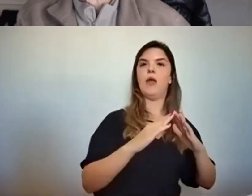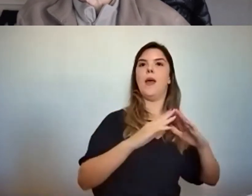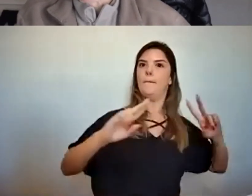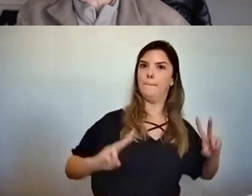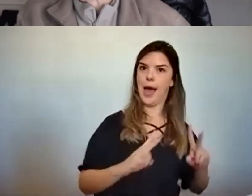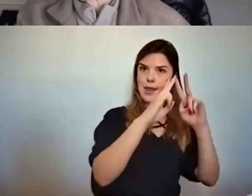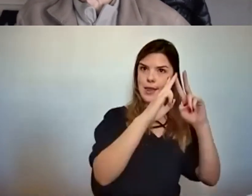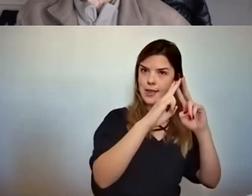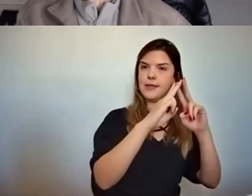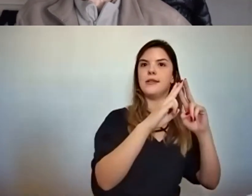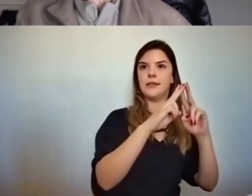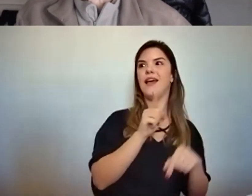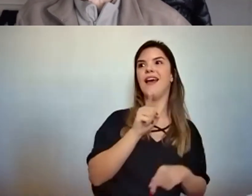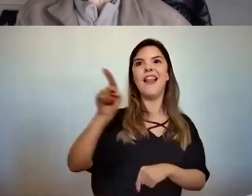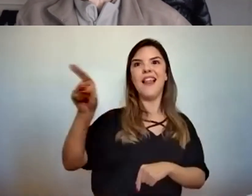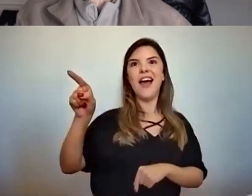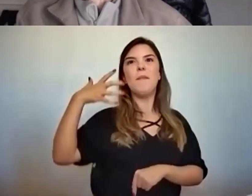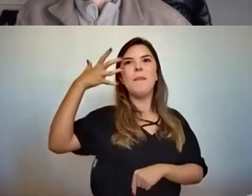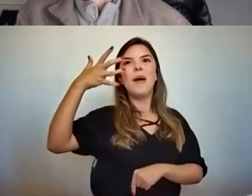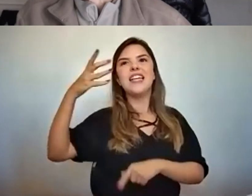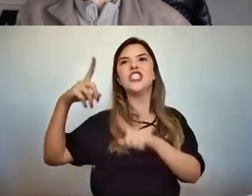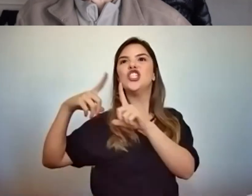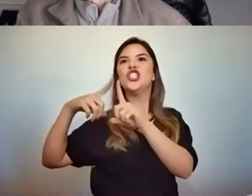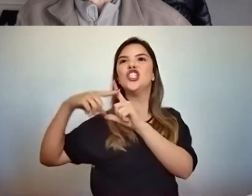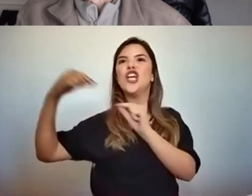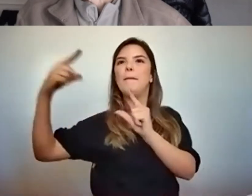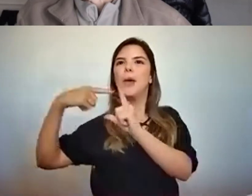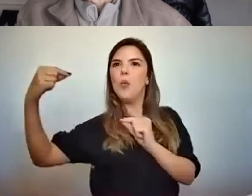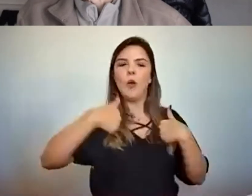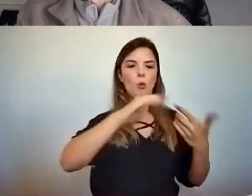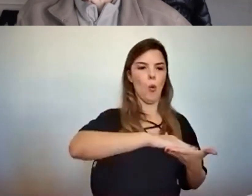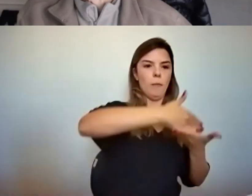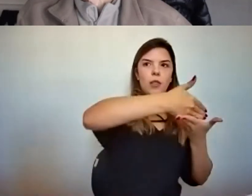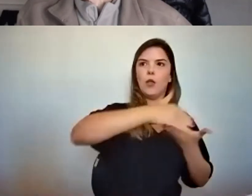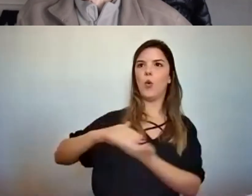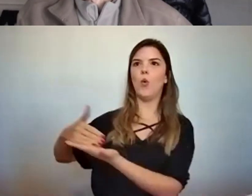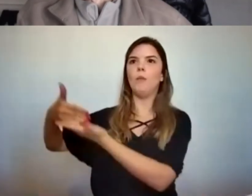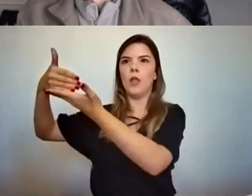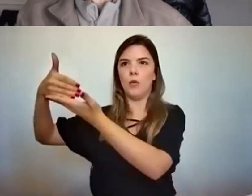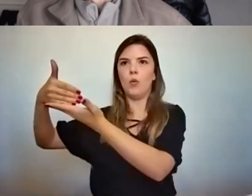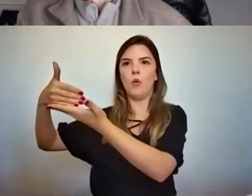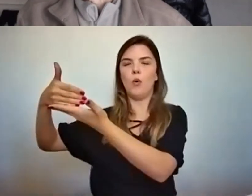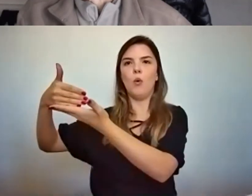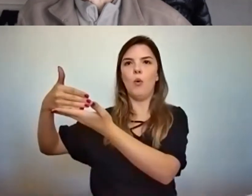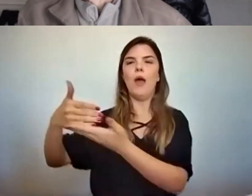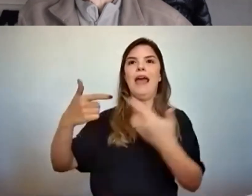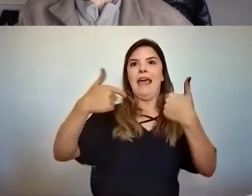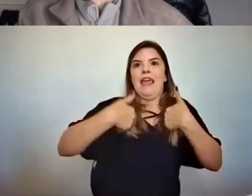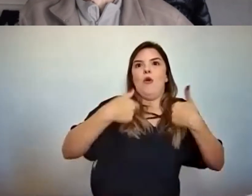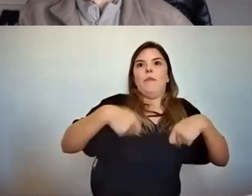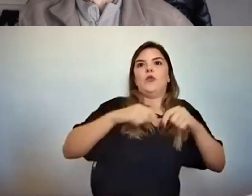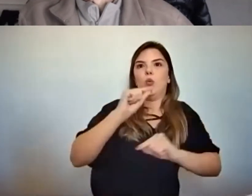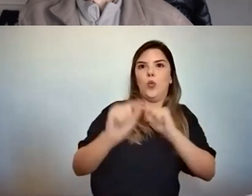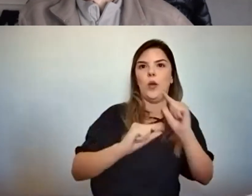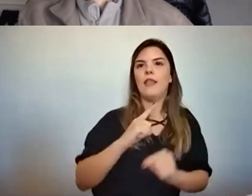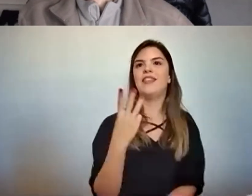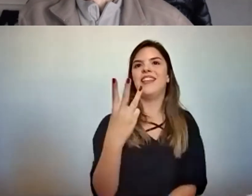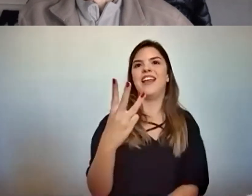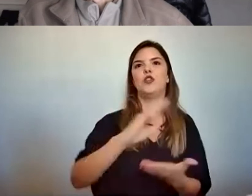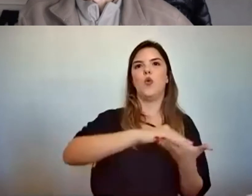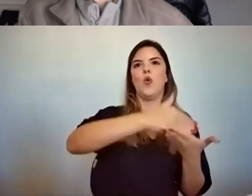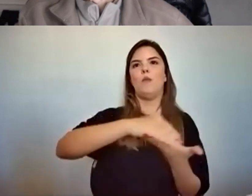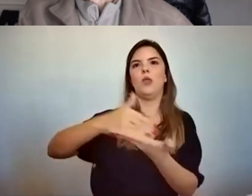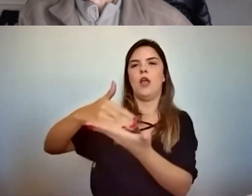was speaking English, the colleagues had to listen to, had